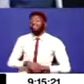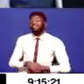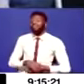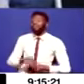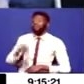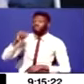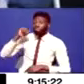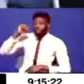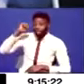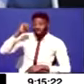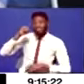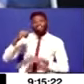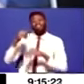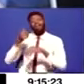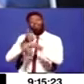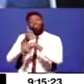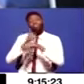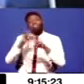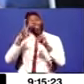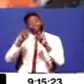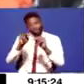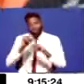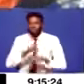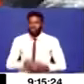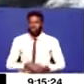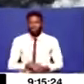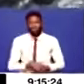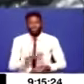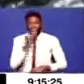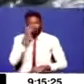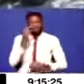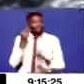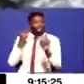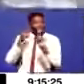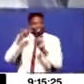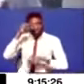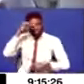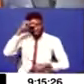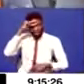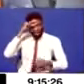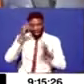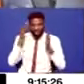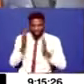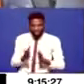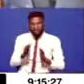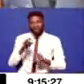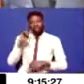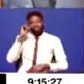kejeli. Nasir is eyeing the Mombasa governorship in the 2022 general election.